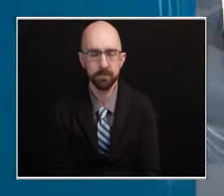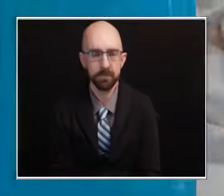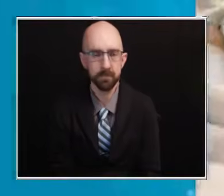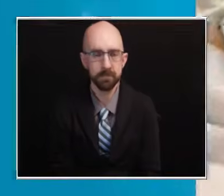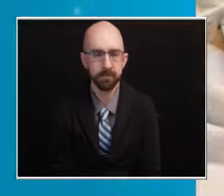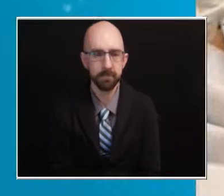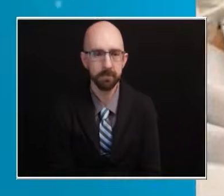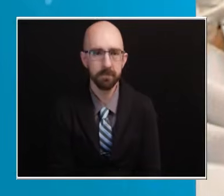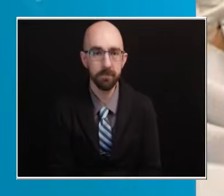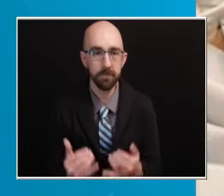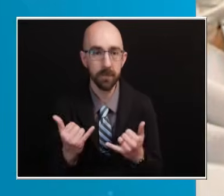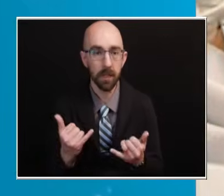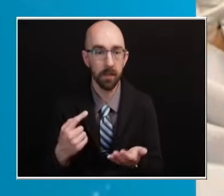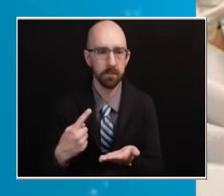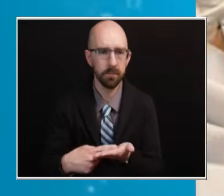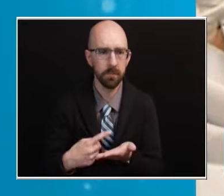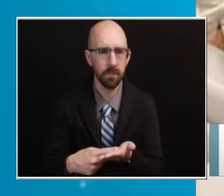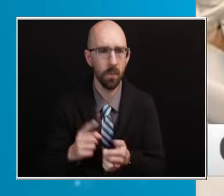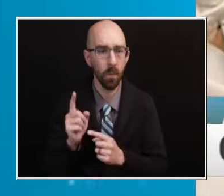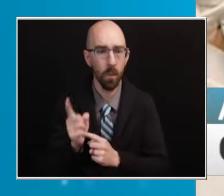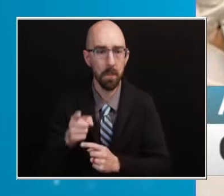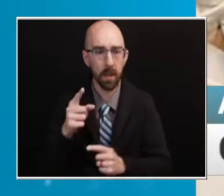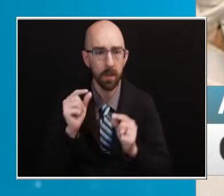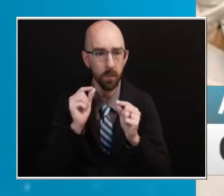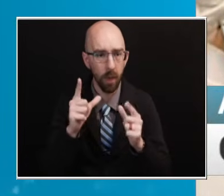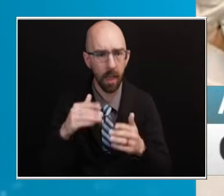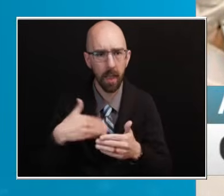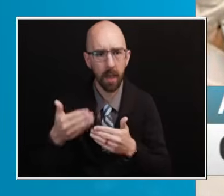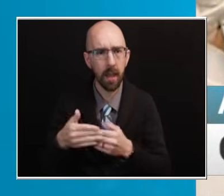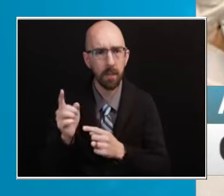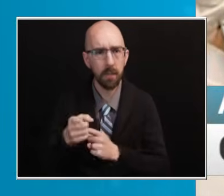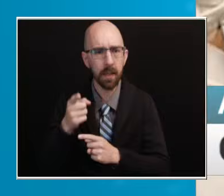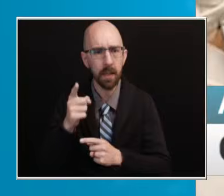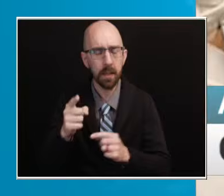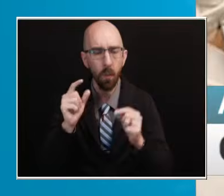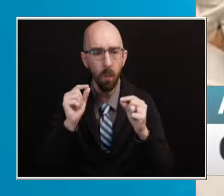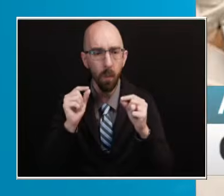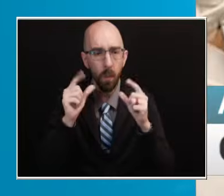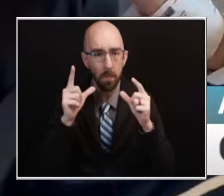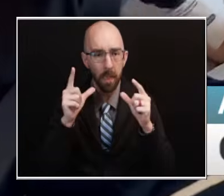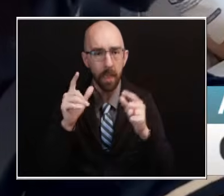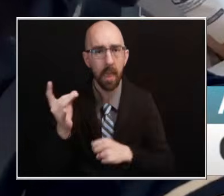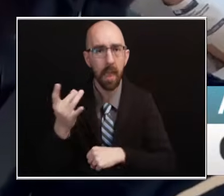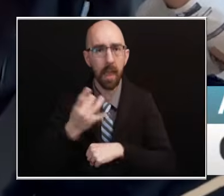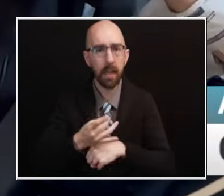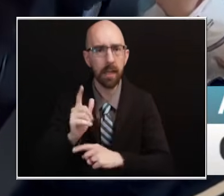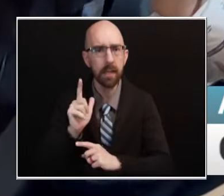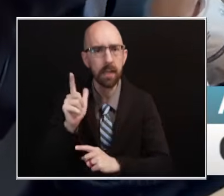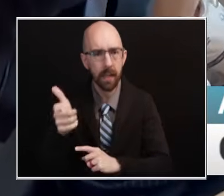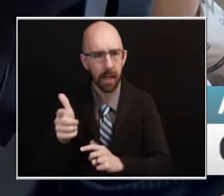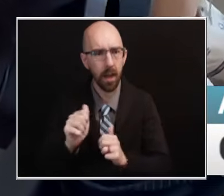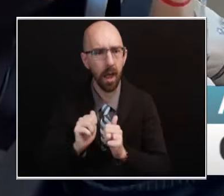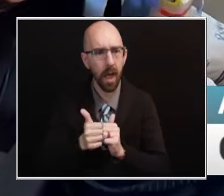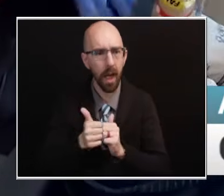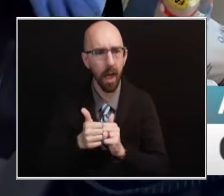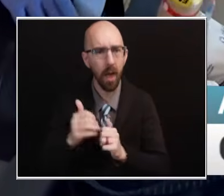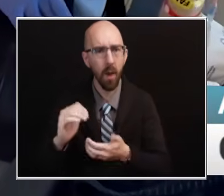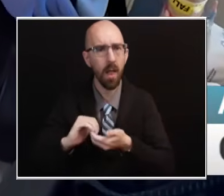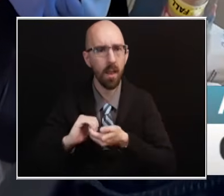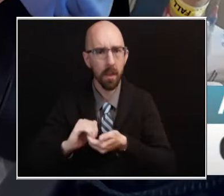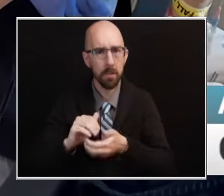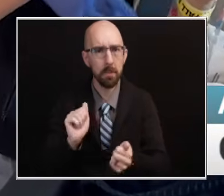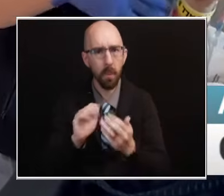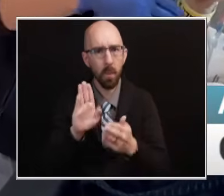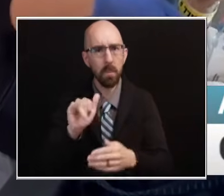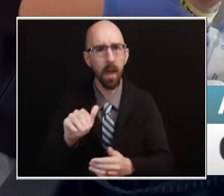Coming up today, 1 minute he's awake, the next minute he's opening his eyes 8 days later. How a collaborative approach by doctors and